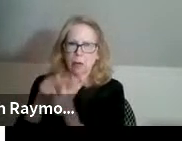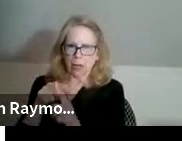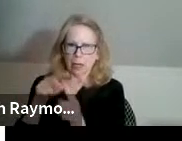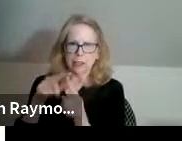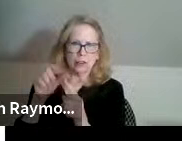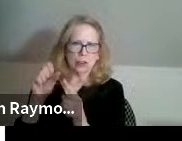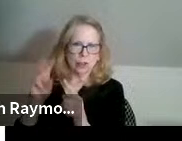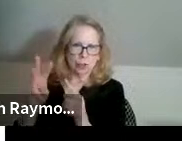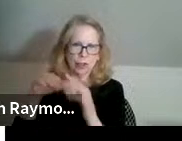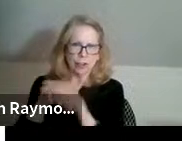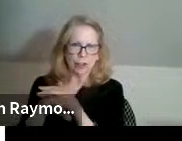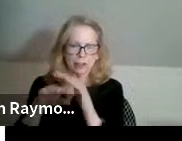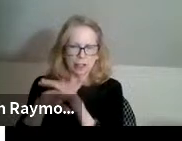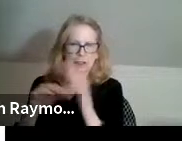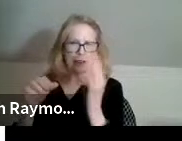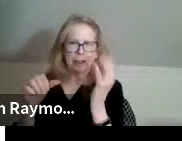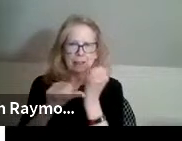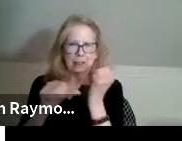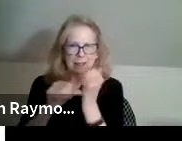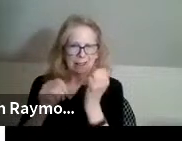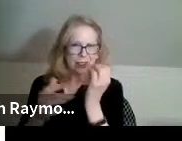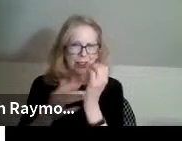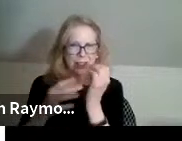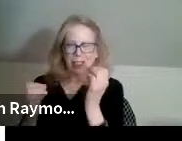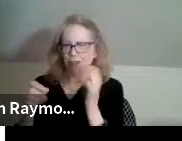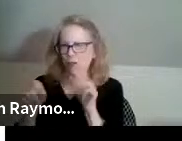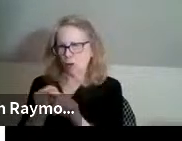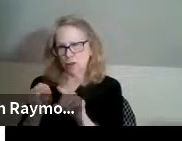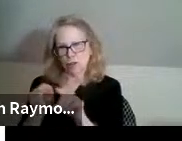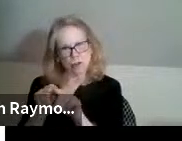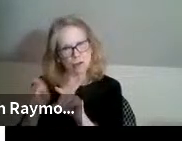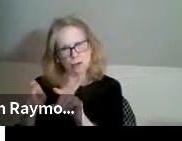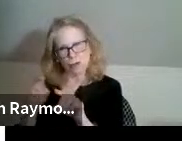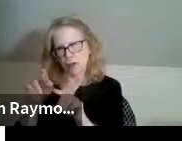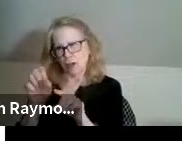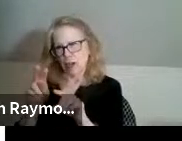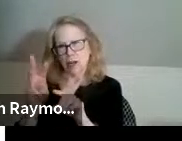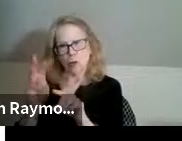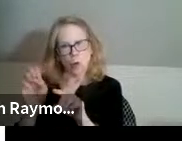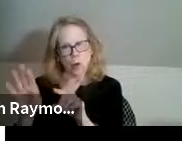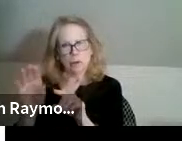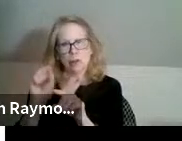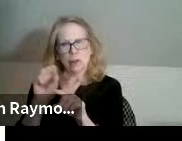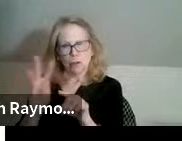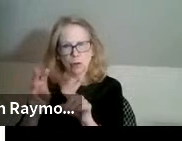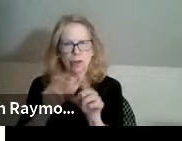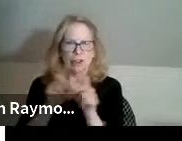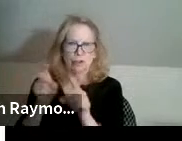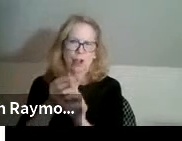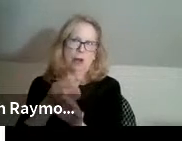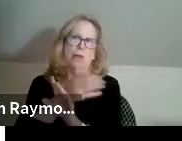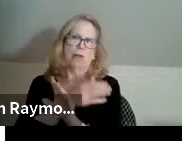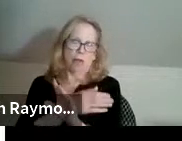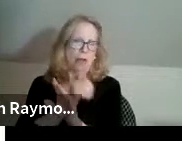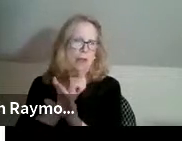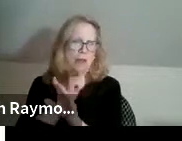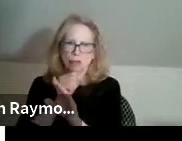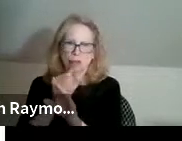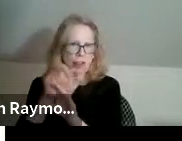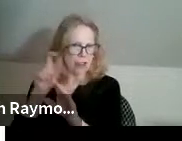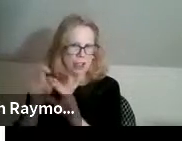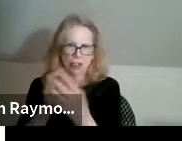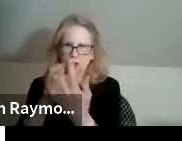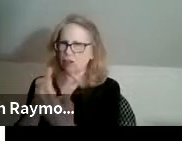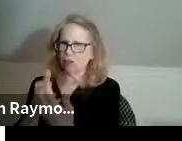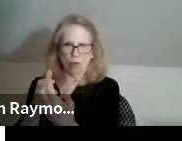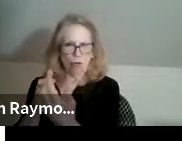as assistive technology. And also, a non-web software, which was defined previously, doesn't need to